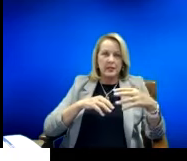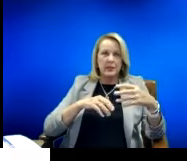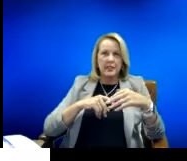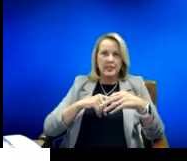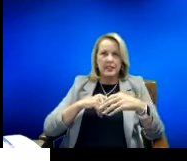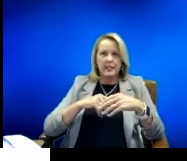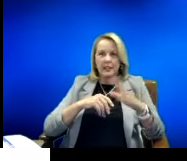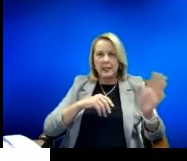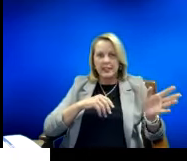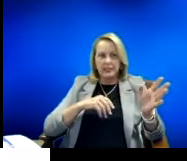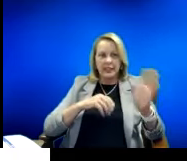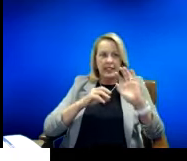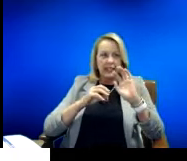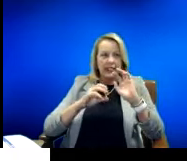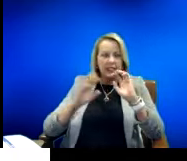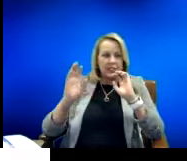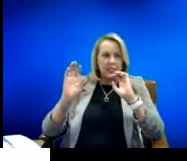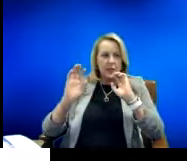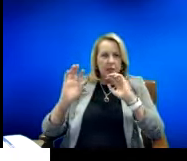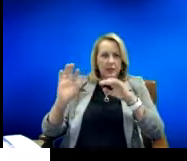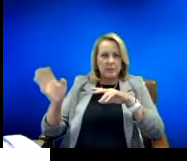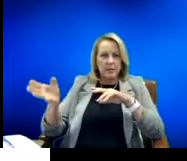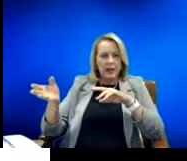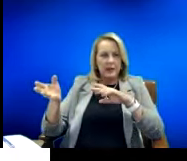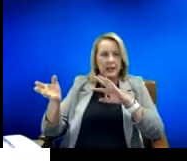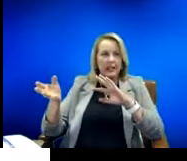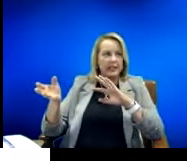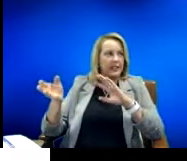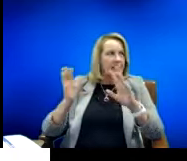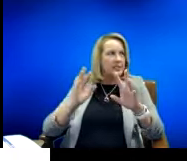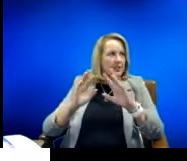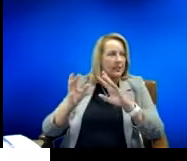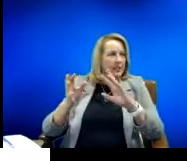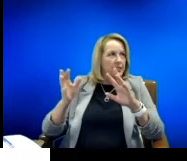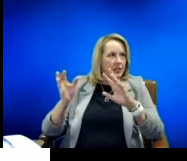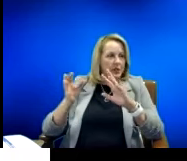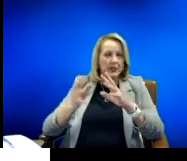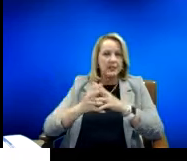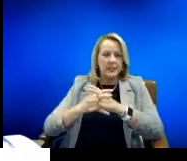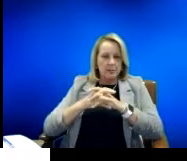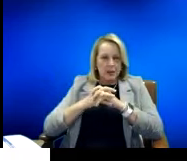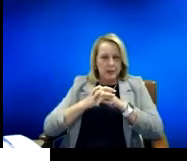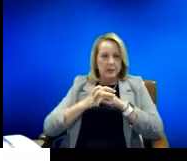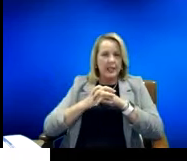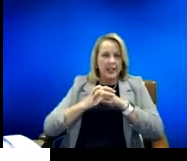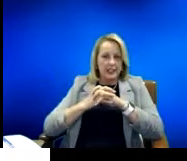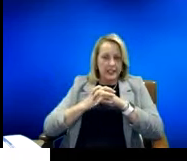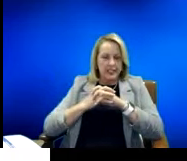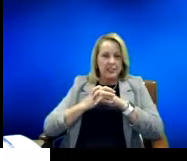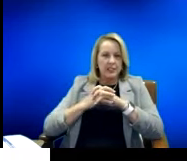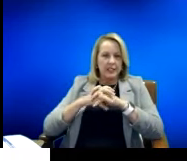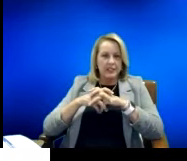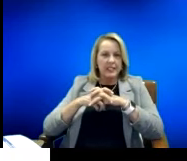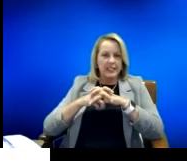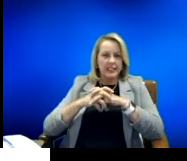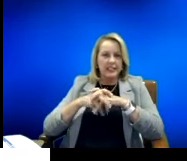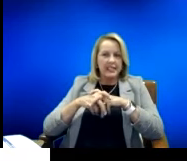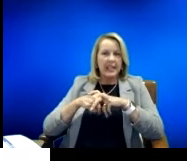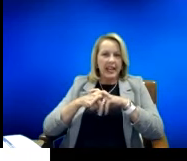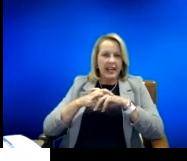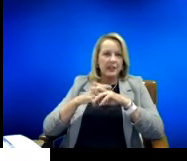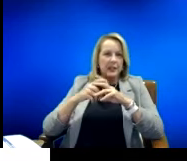to do the aggressive allocation or the moderate allocation or the conservatively moderate allocation. They'll